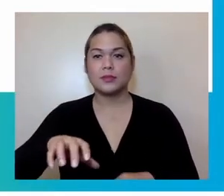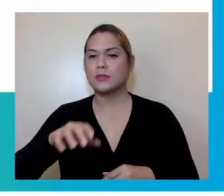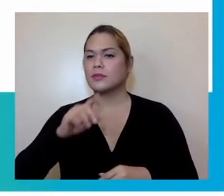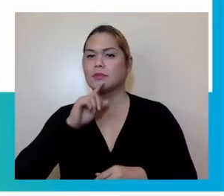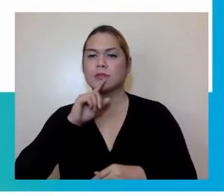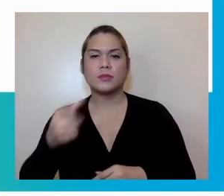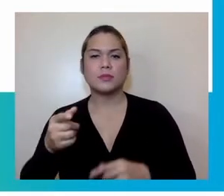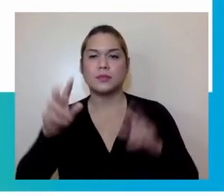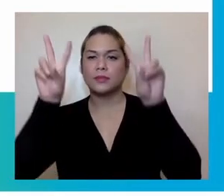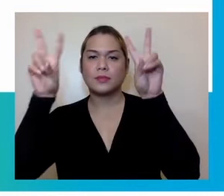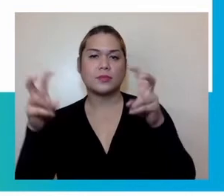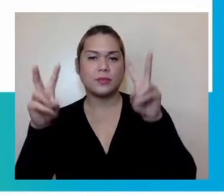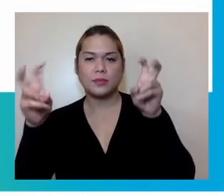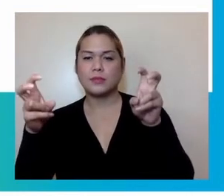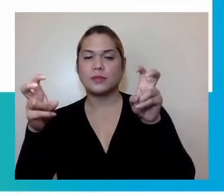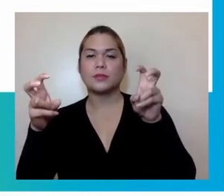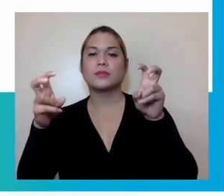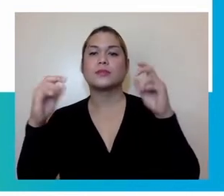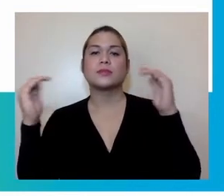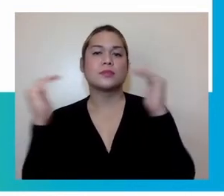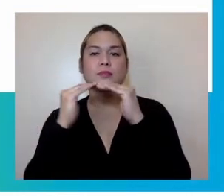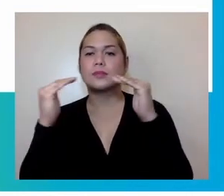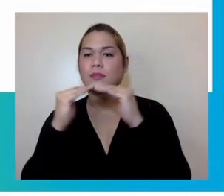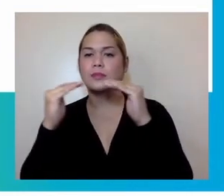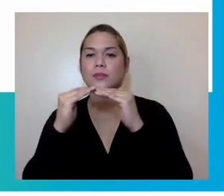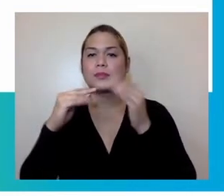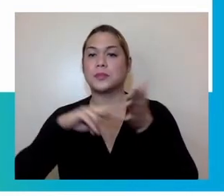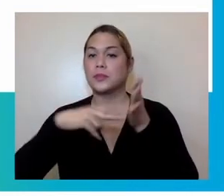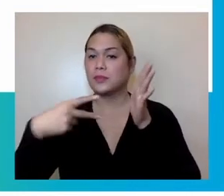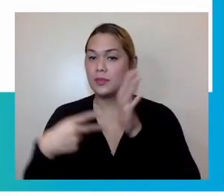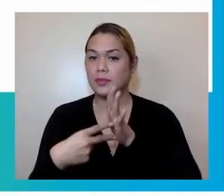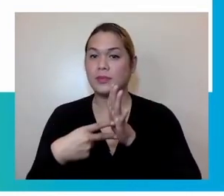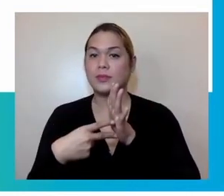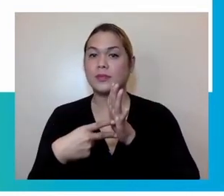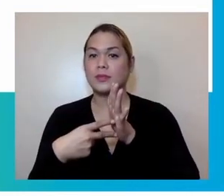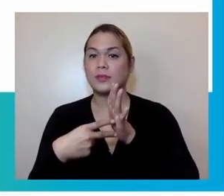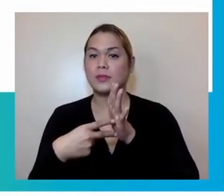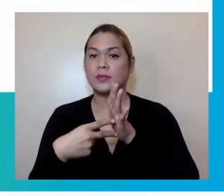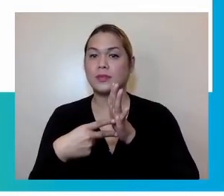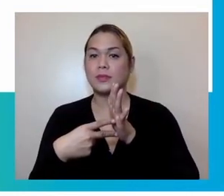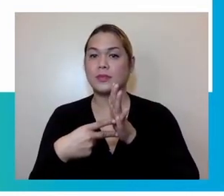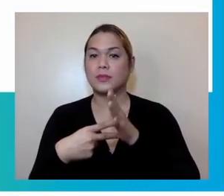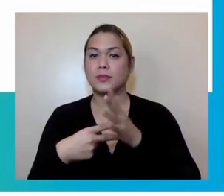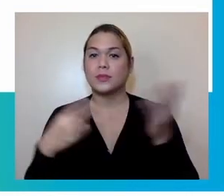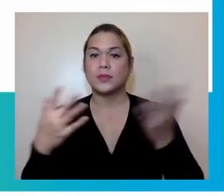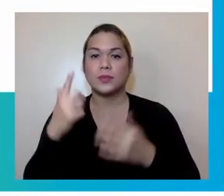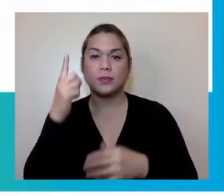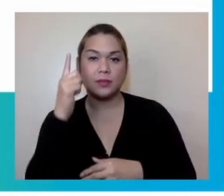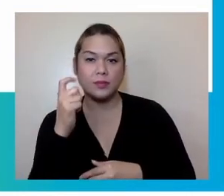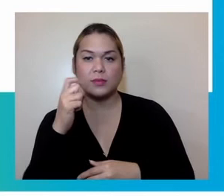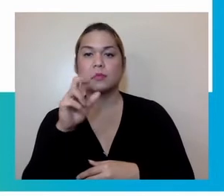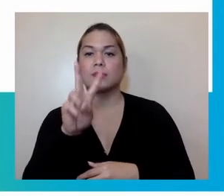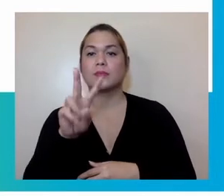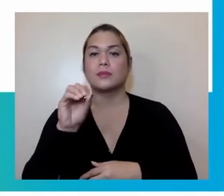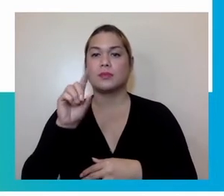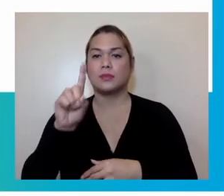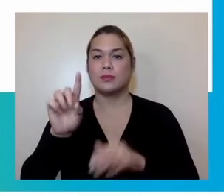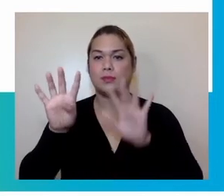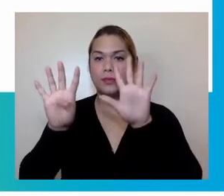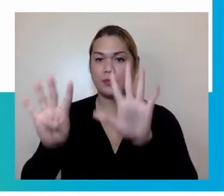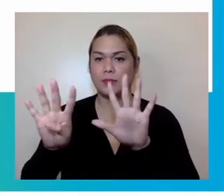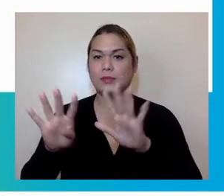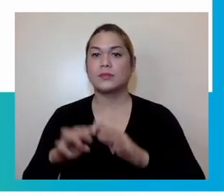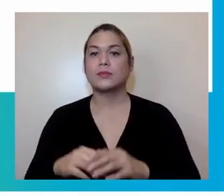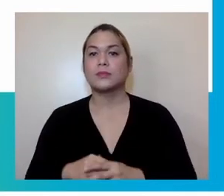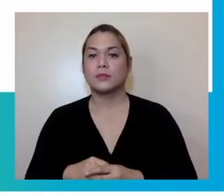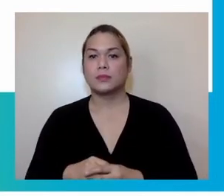Development Index from what they have back in 2009. In the area of social inclusion, again, ADB's top